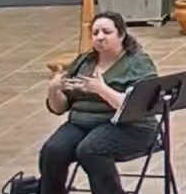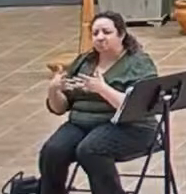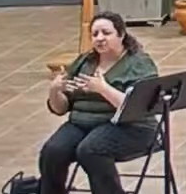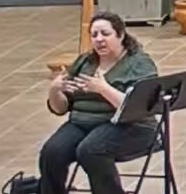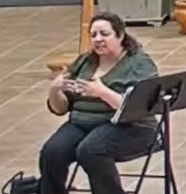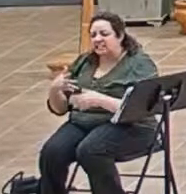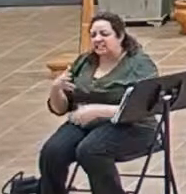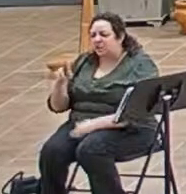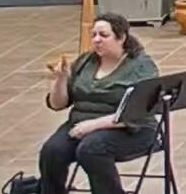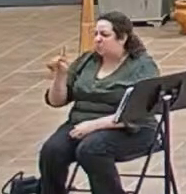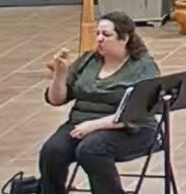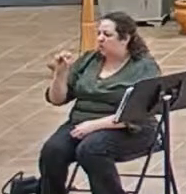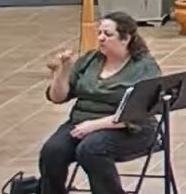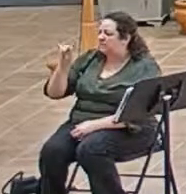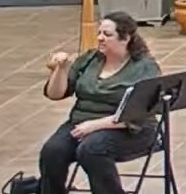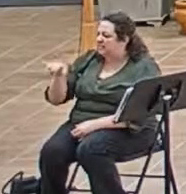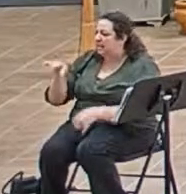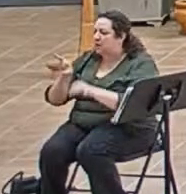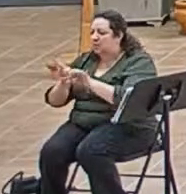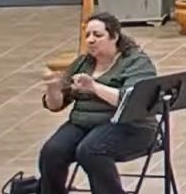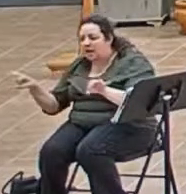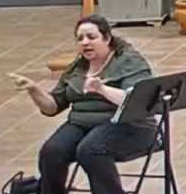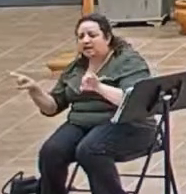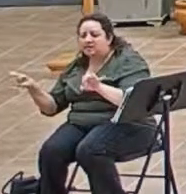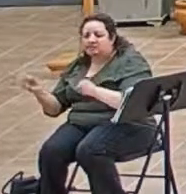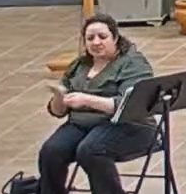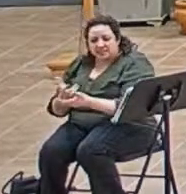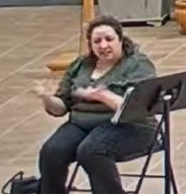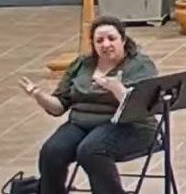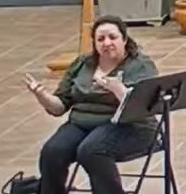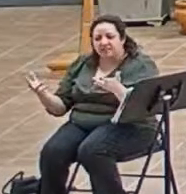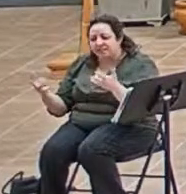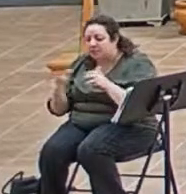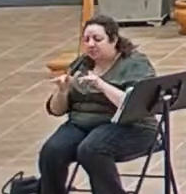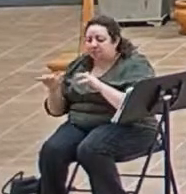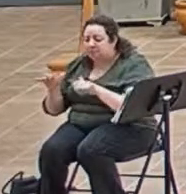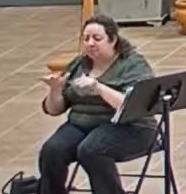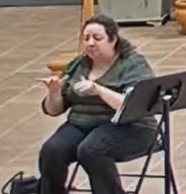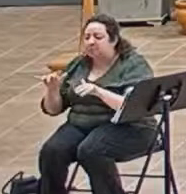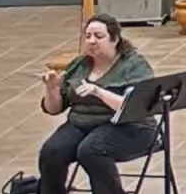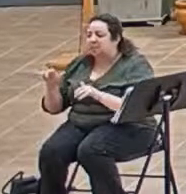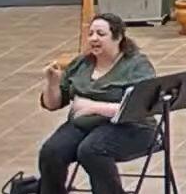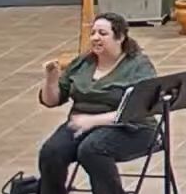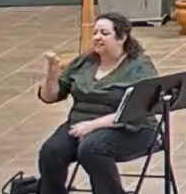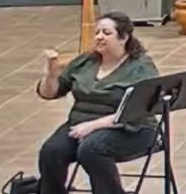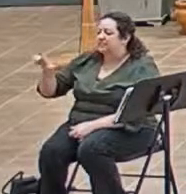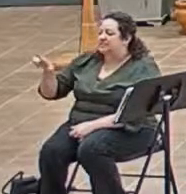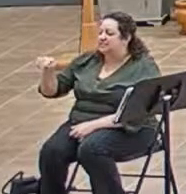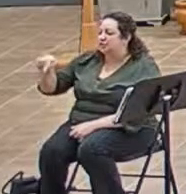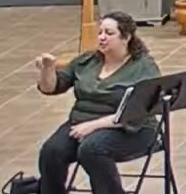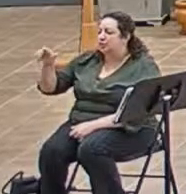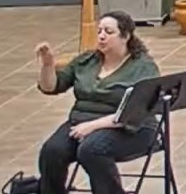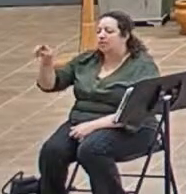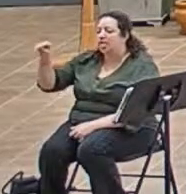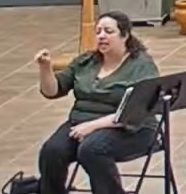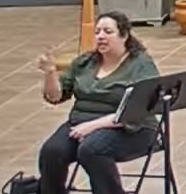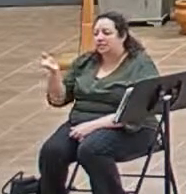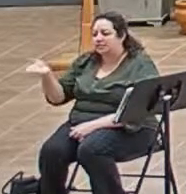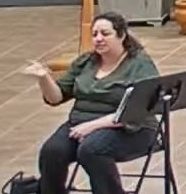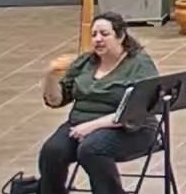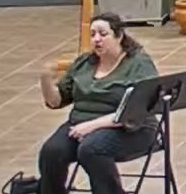and the sill plate was there, and I always just reach up to see if anybody ever put anything up in these areas, and sure